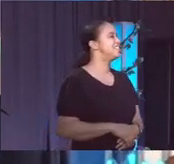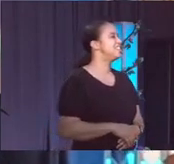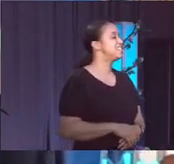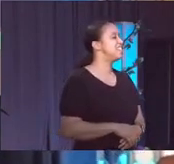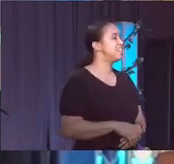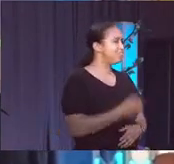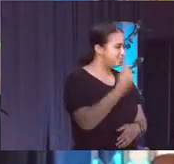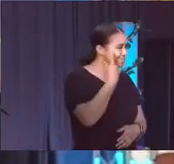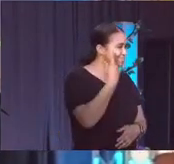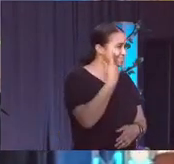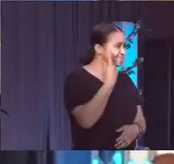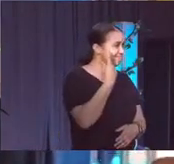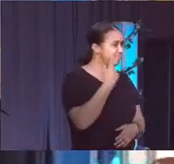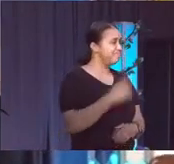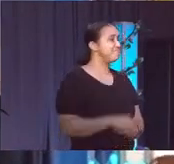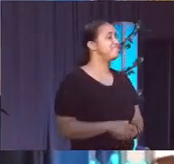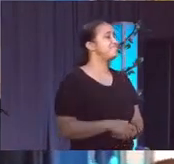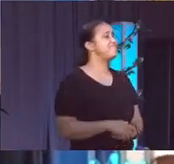Are y'all catching this?